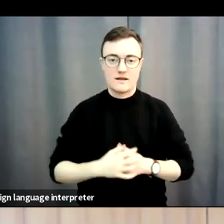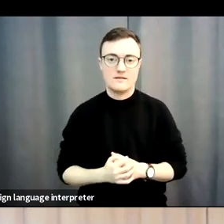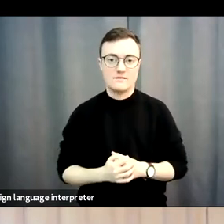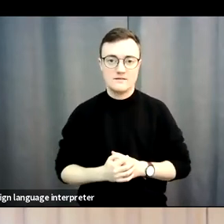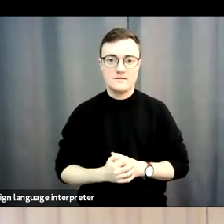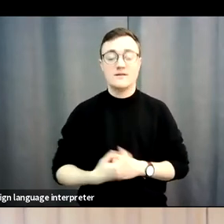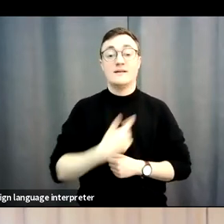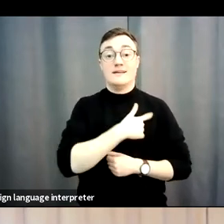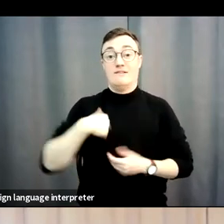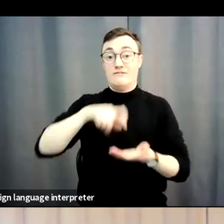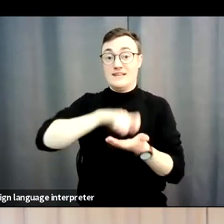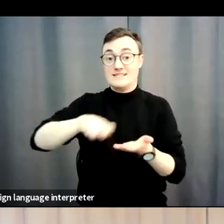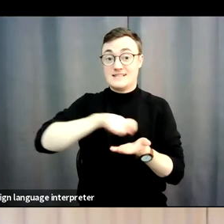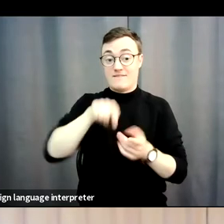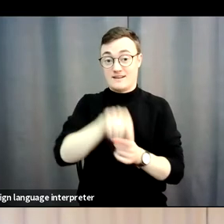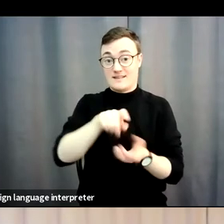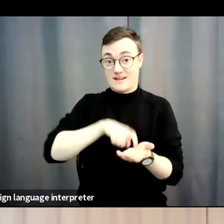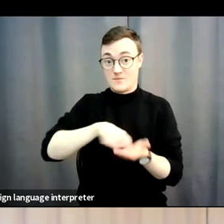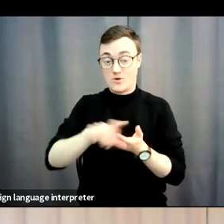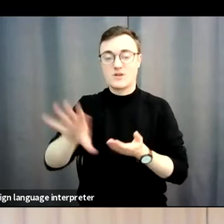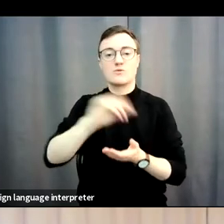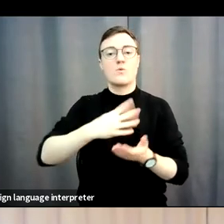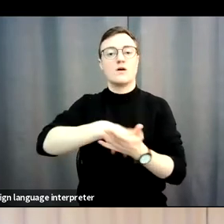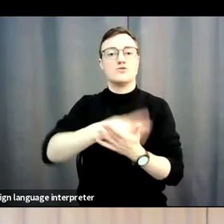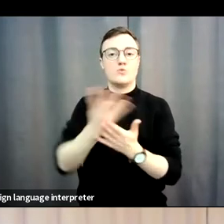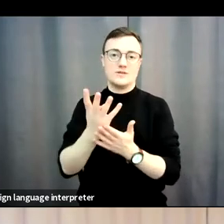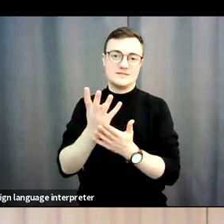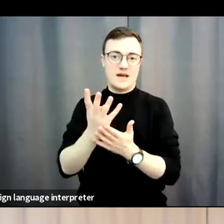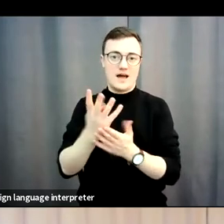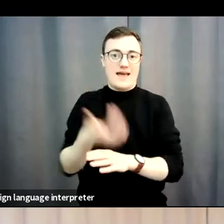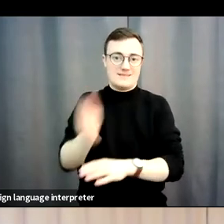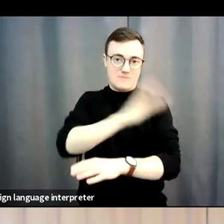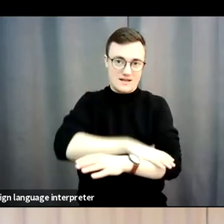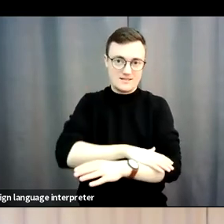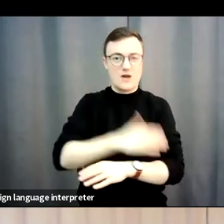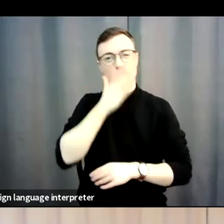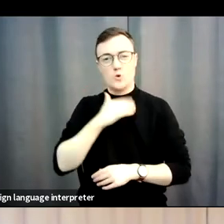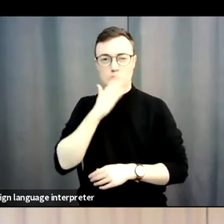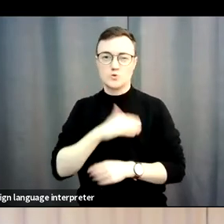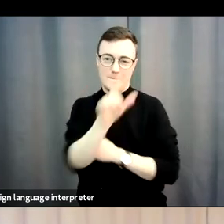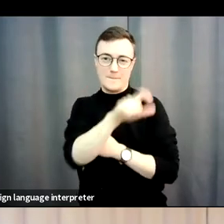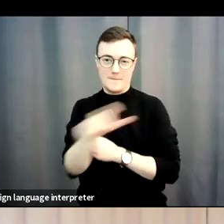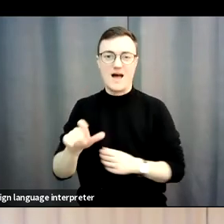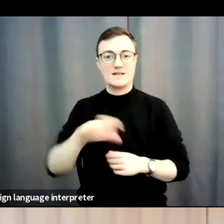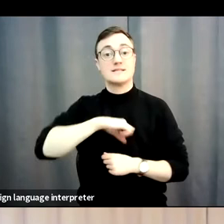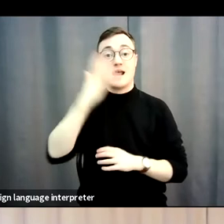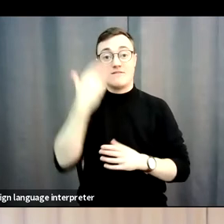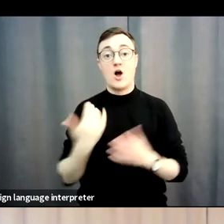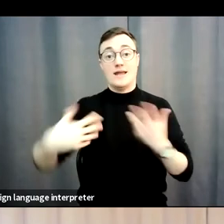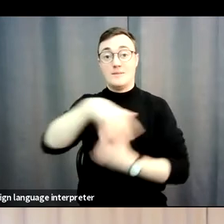this report, Nordic experts and youth delegates have been involved and they have shared the knowledge with us.